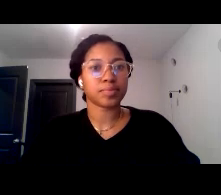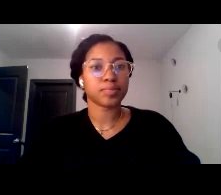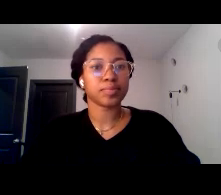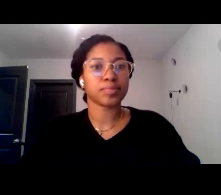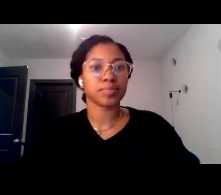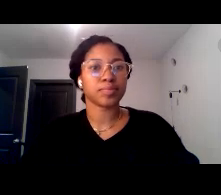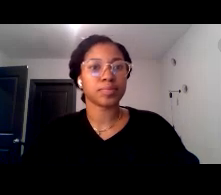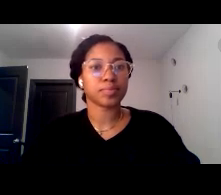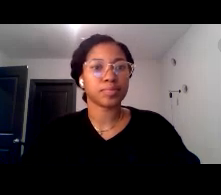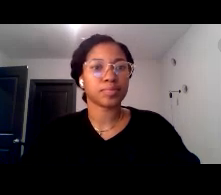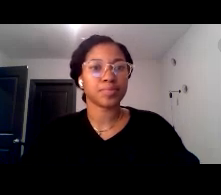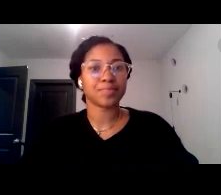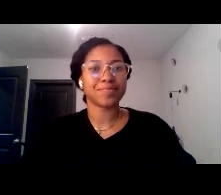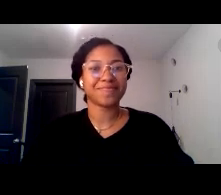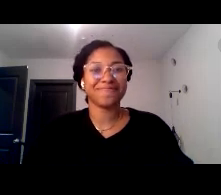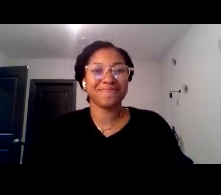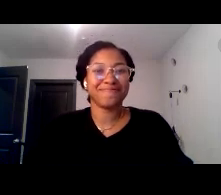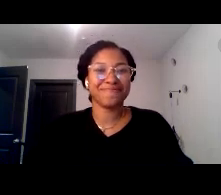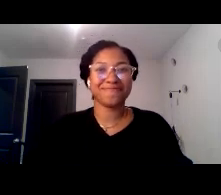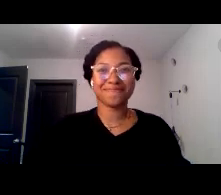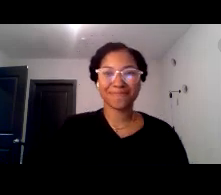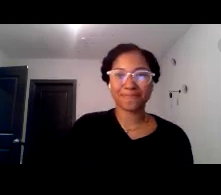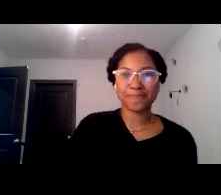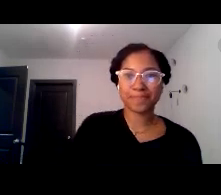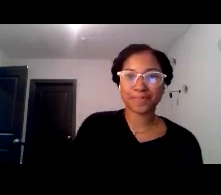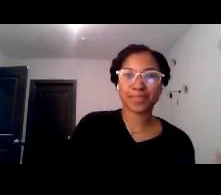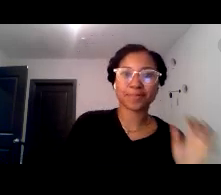Okay. But it will have the effective date of August